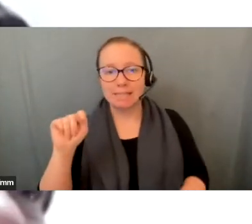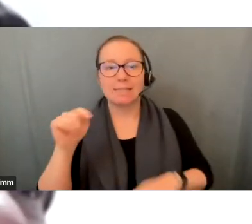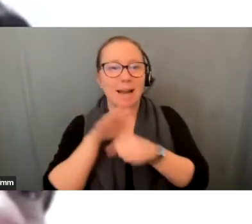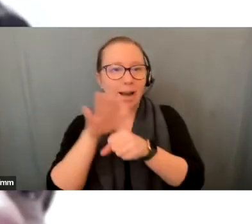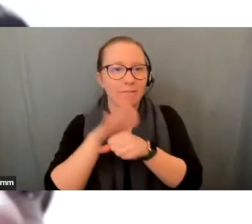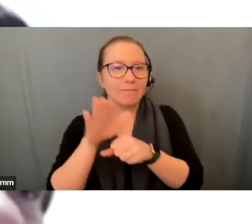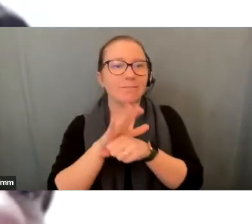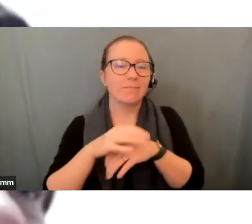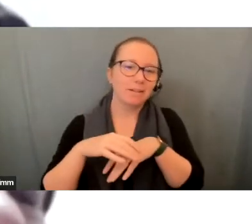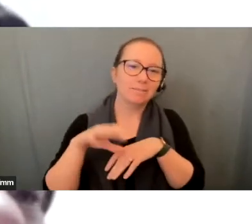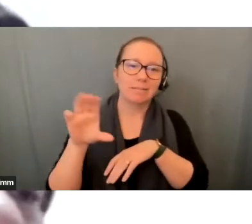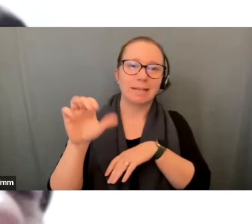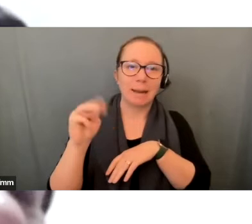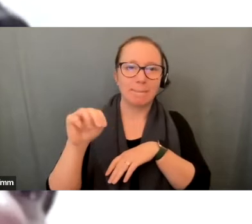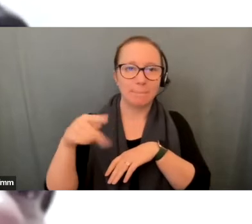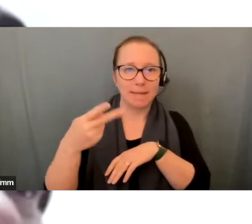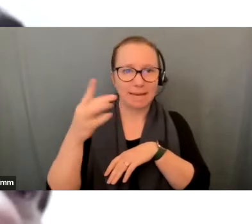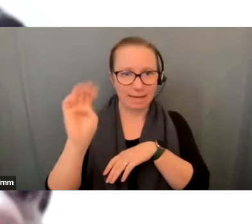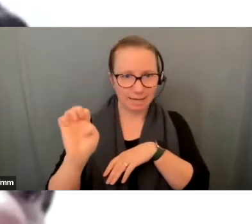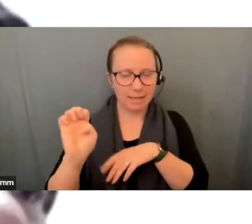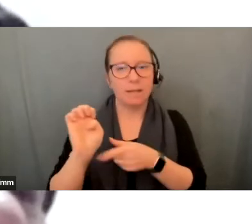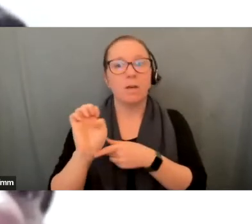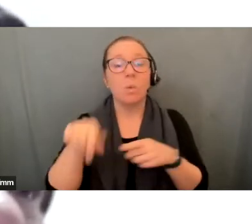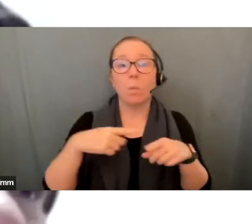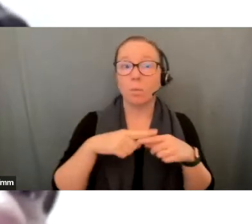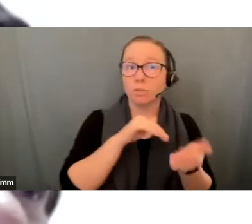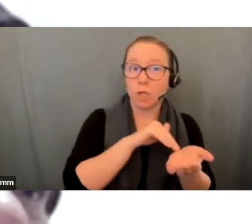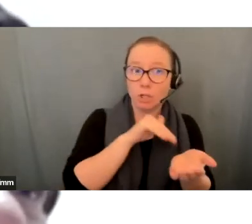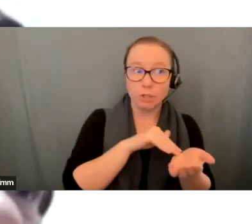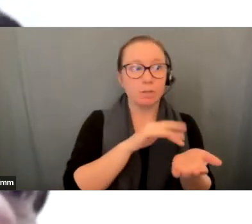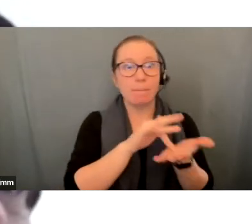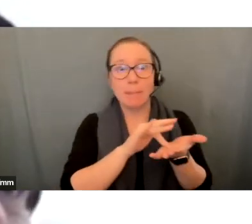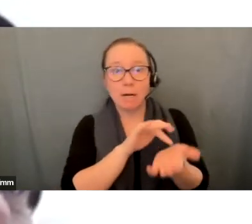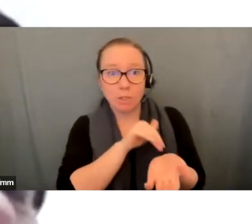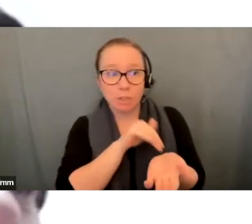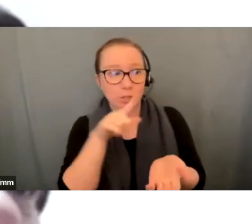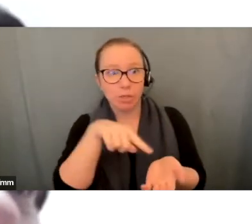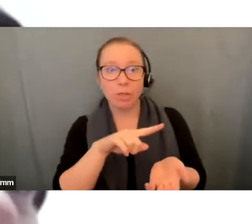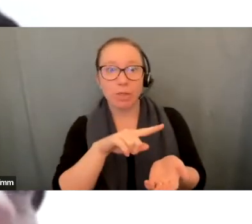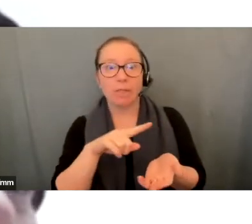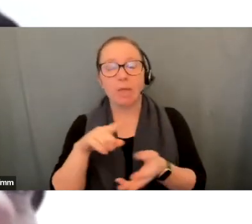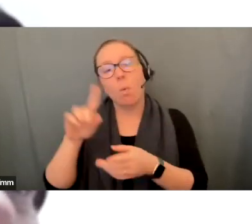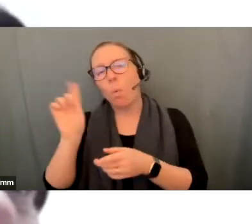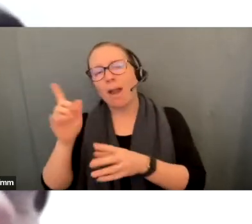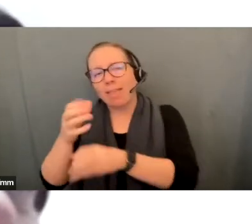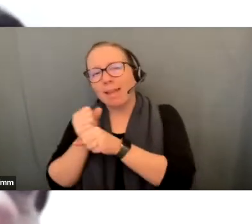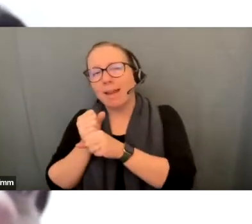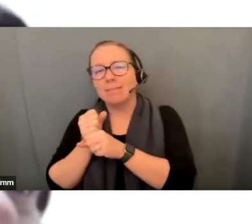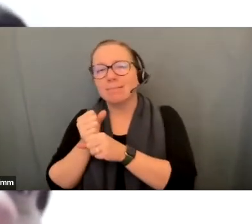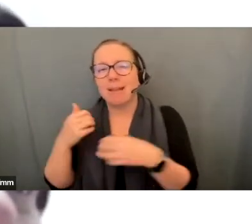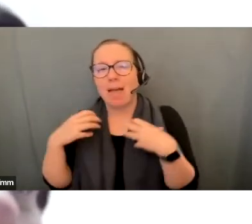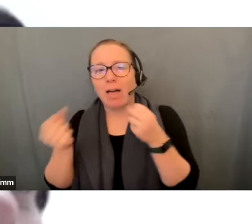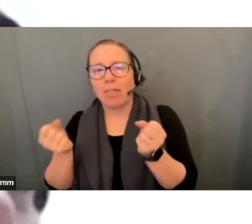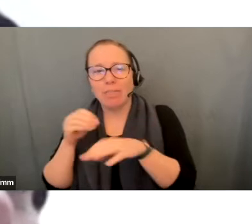when we did the focus groups, providers, medical doctors were where they actually get their health advice from. And so I think that is a